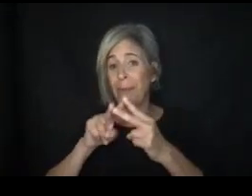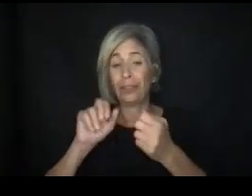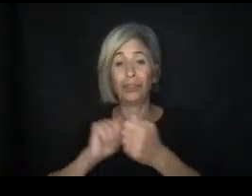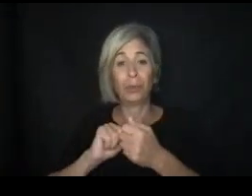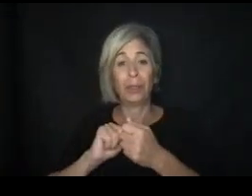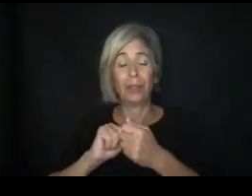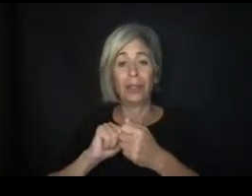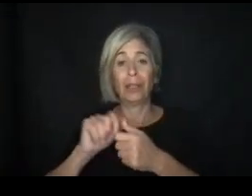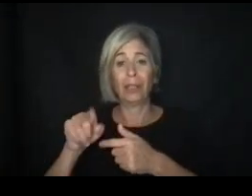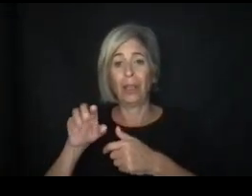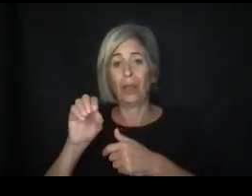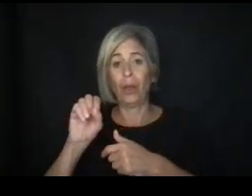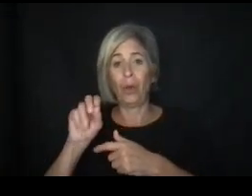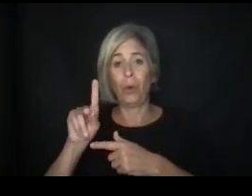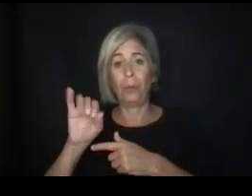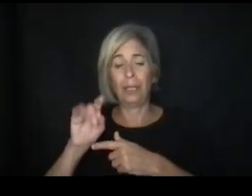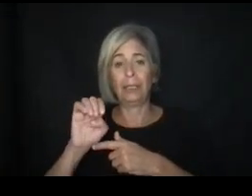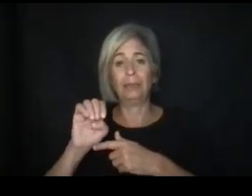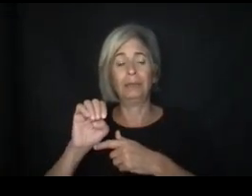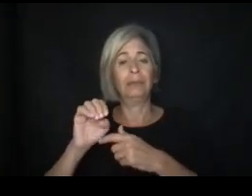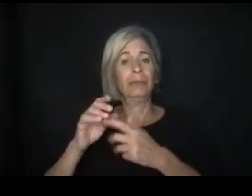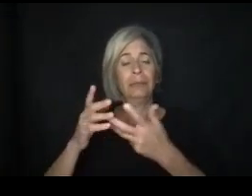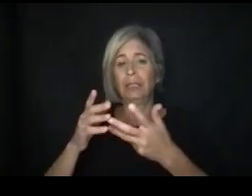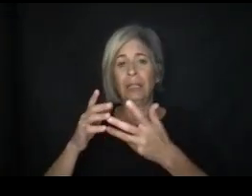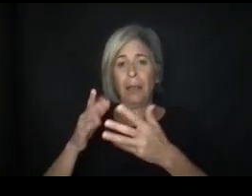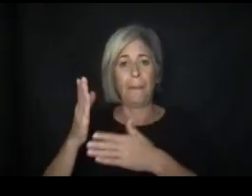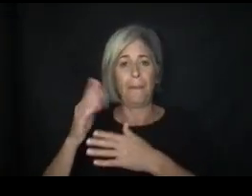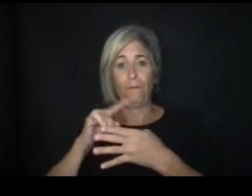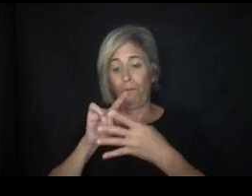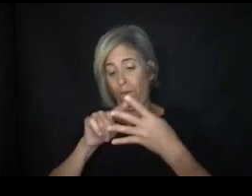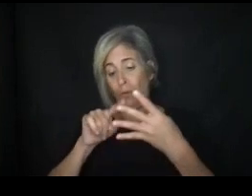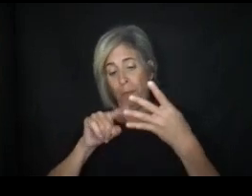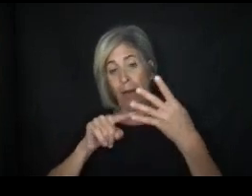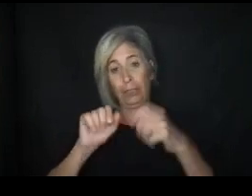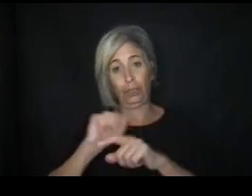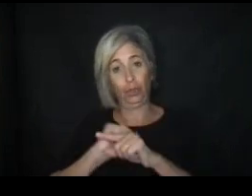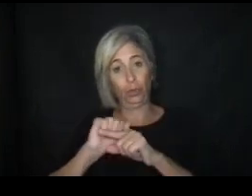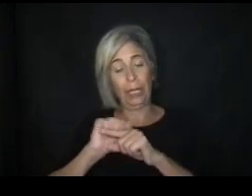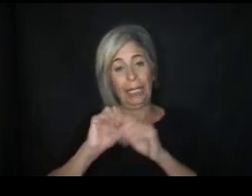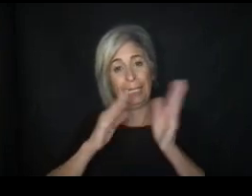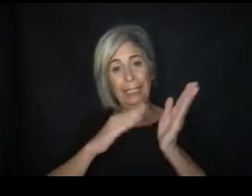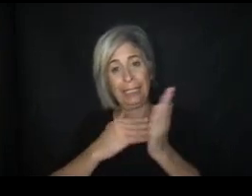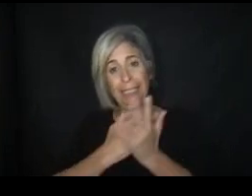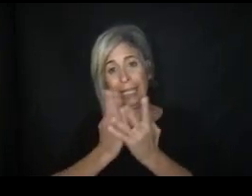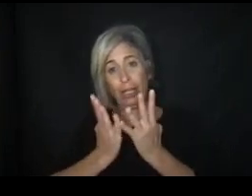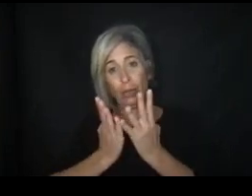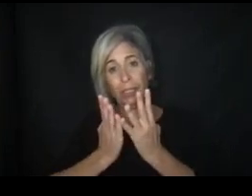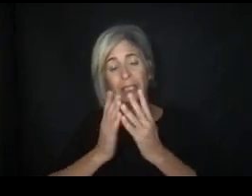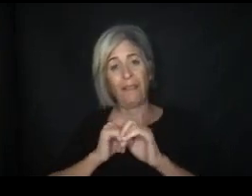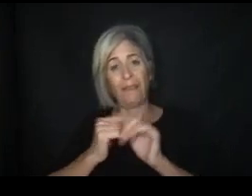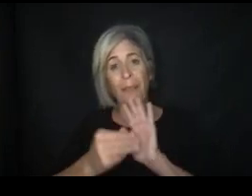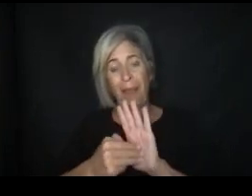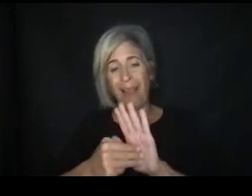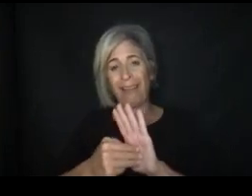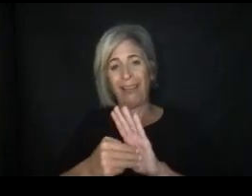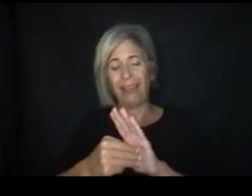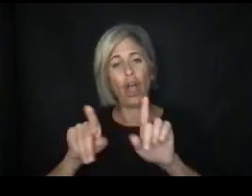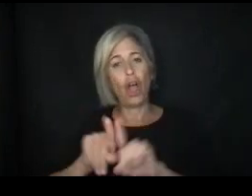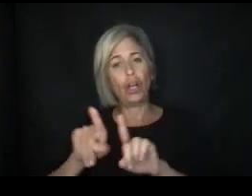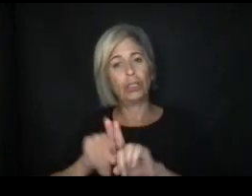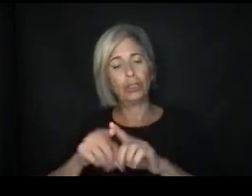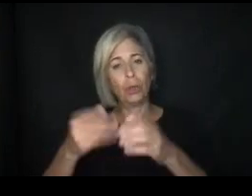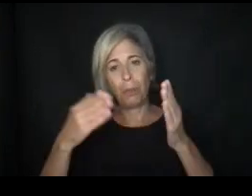Opioid Response Network, to provide a 4-part training series on the sequential intercept model. We are also planning an